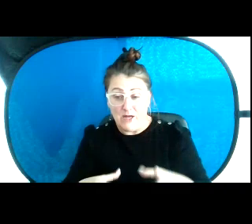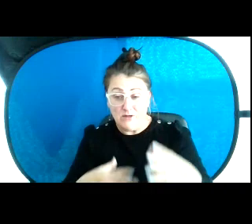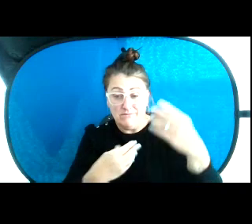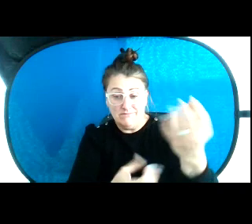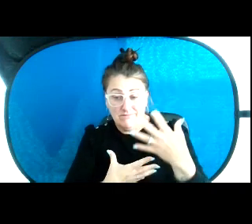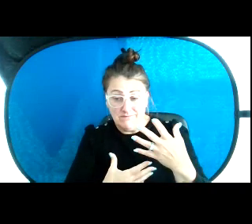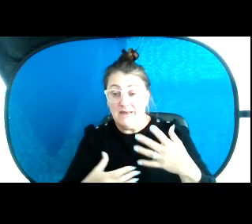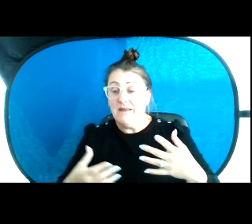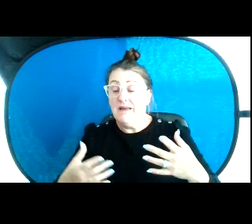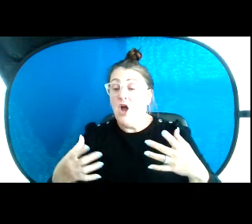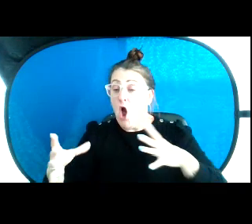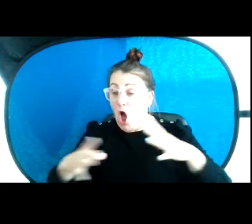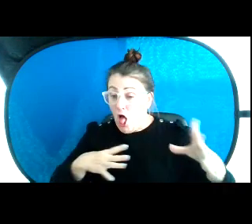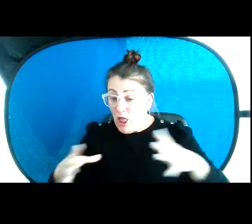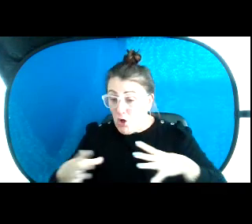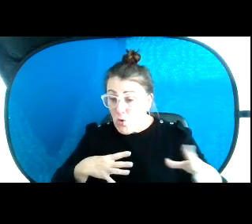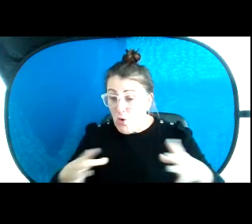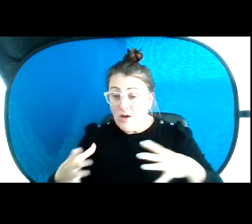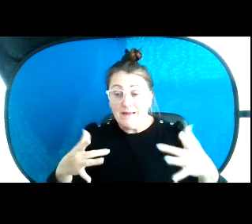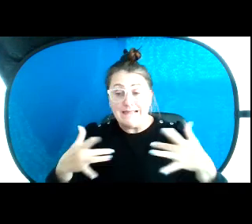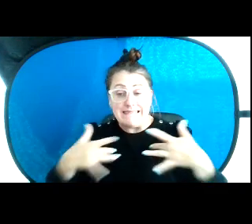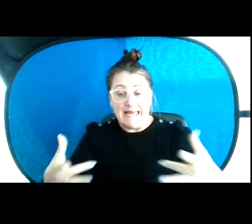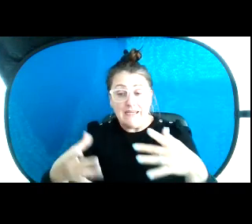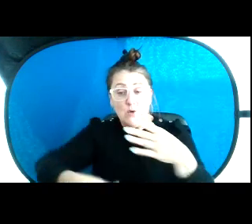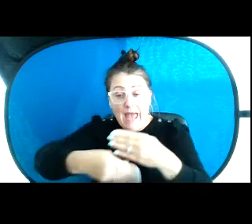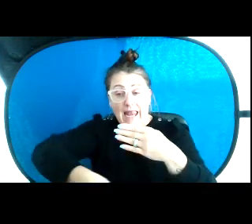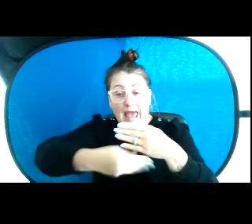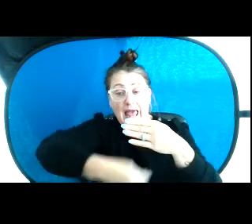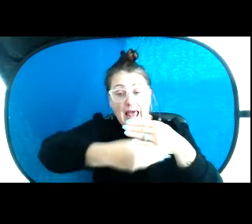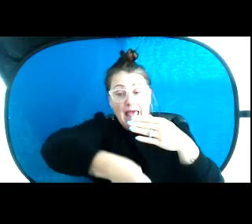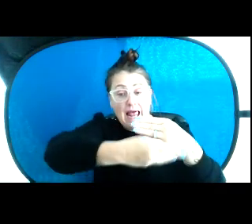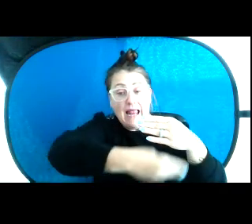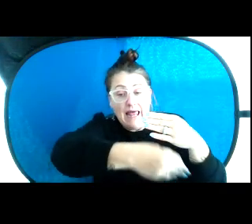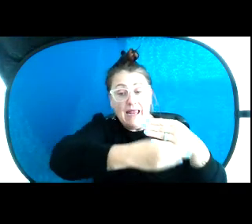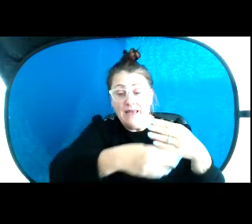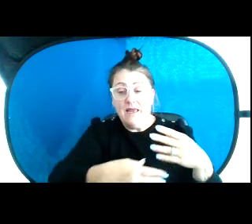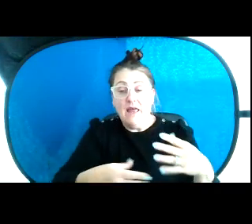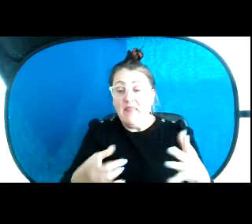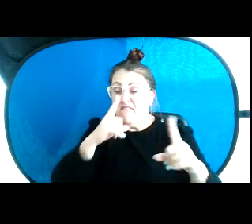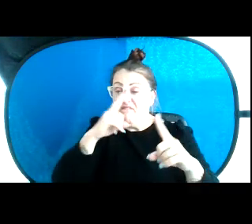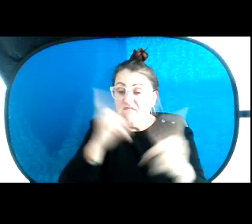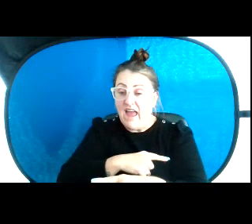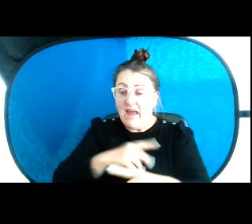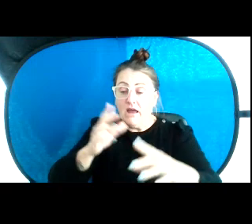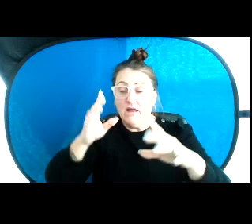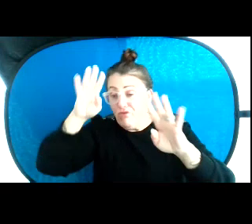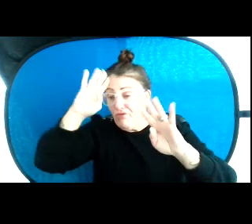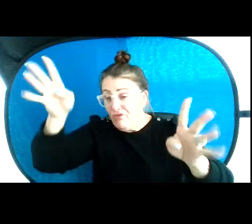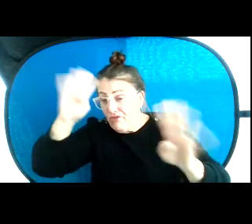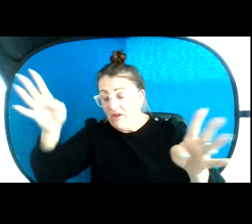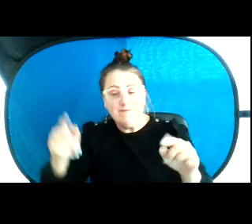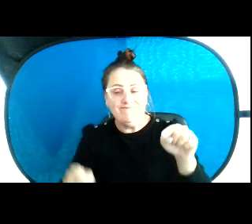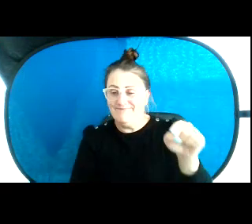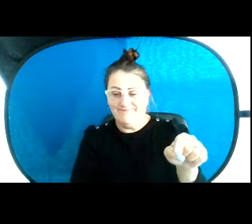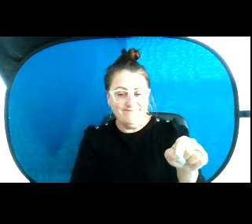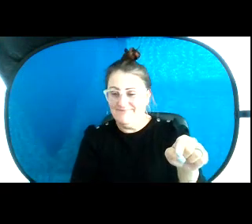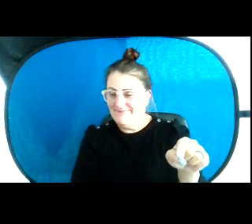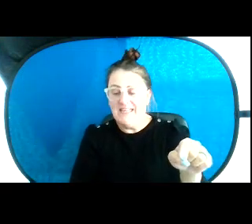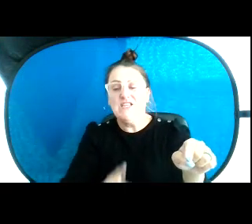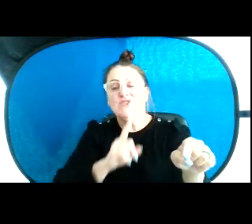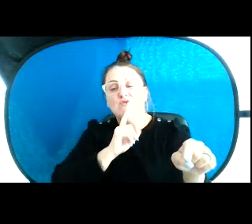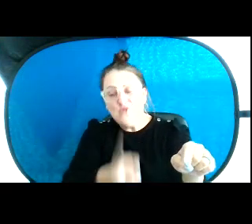Hollywood, they add things to it, they pretend in the stories, he said this one was a true story